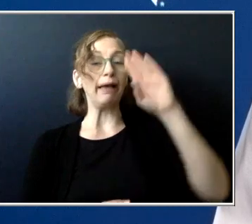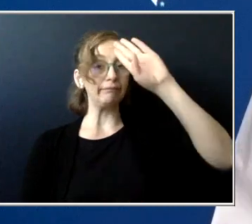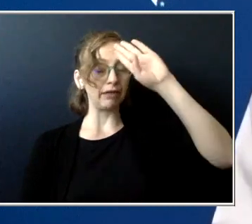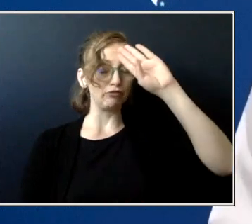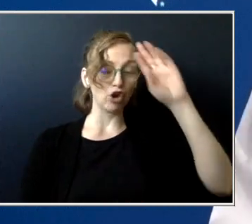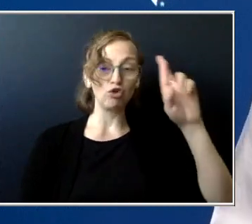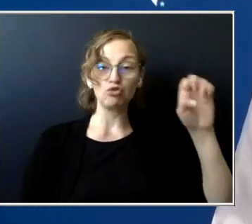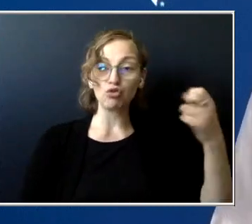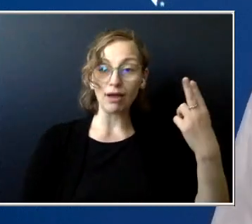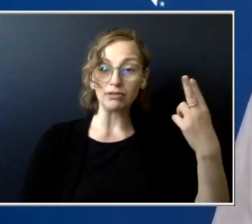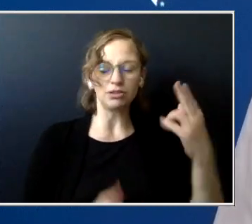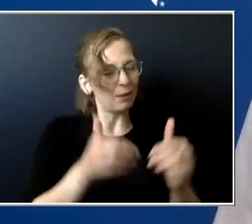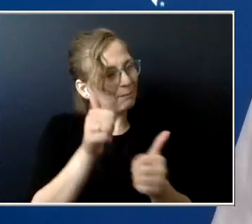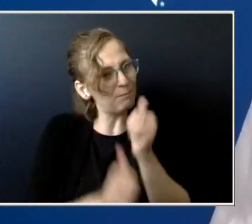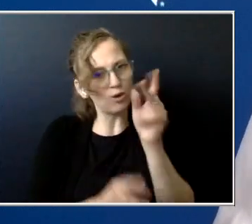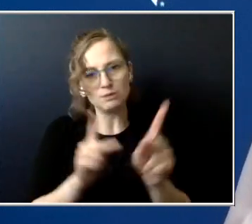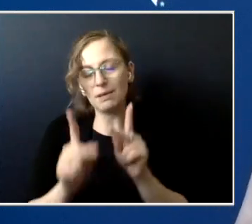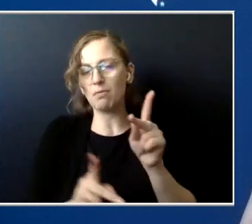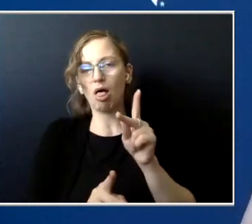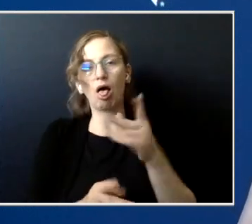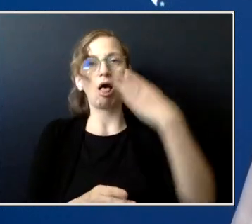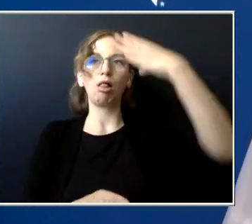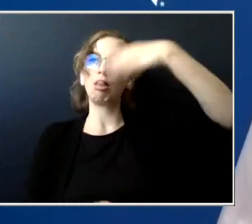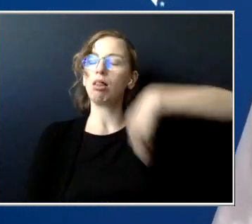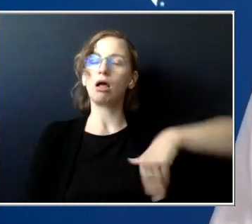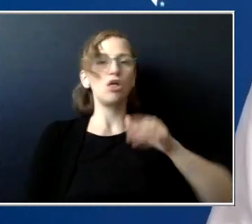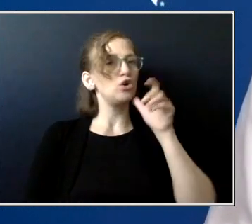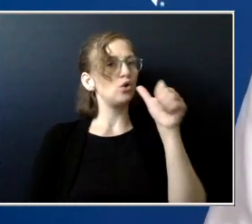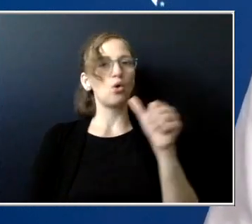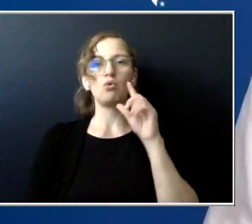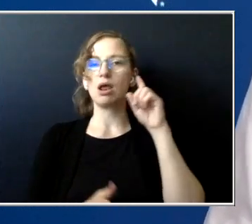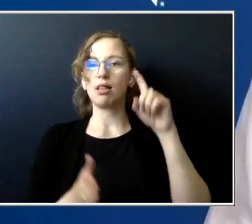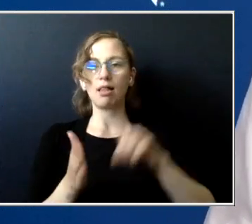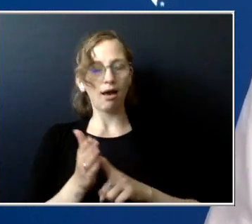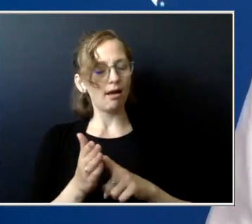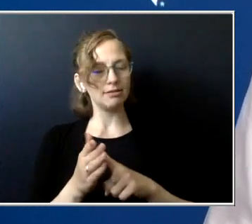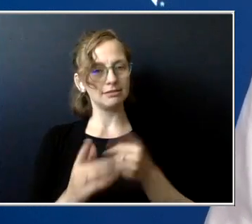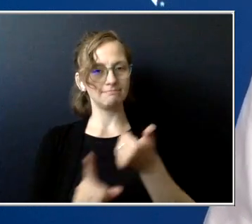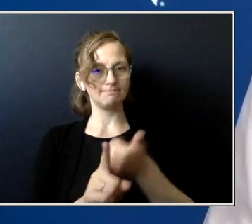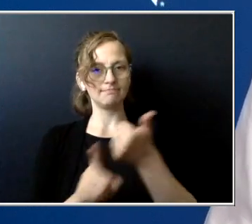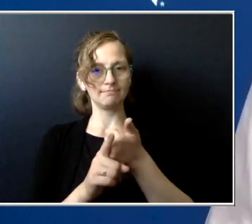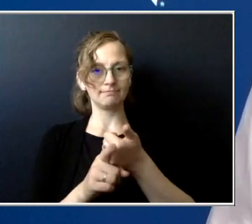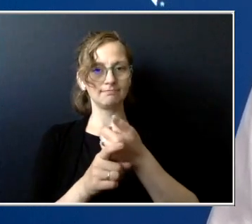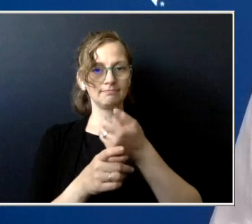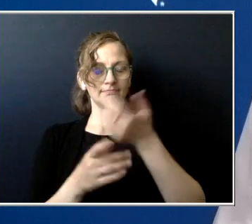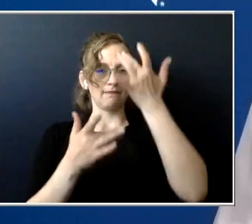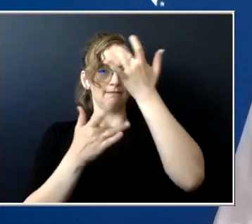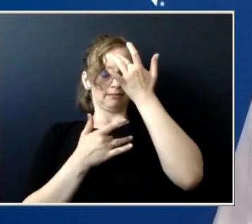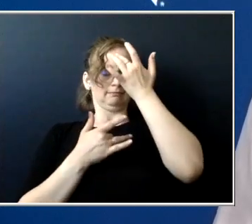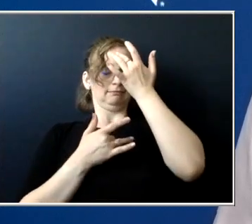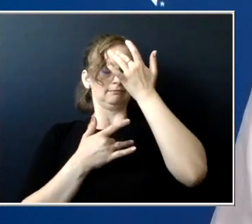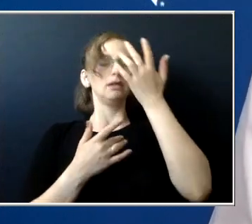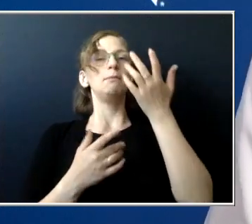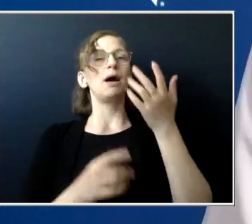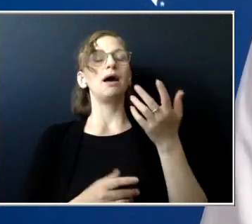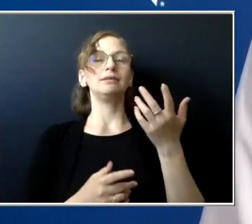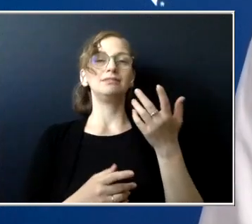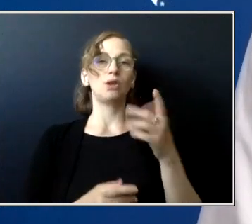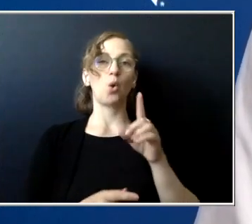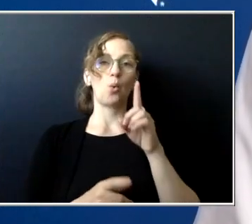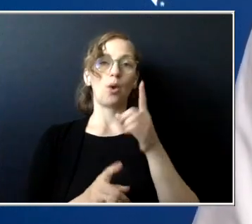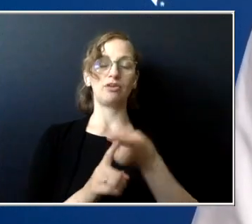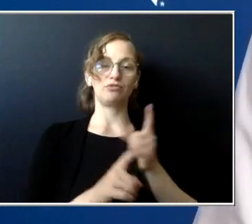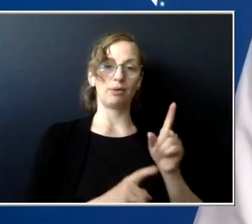the infection. However, we should mention 1 in 150 people who are infected will develop severe CNS or central nervous